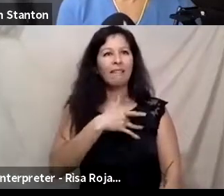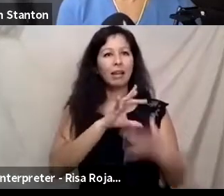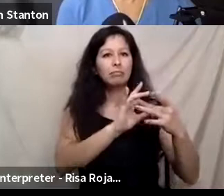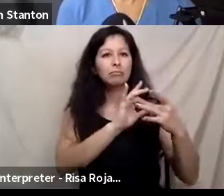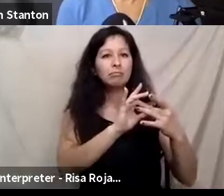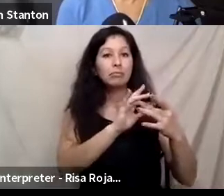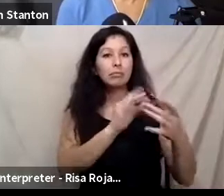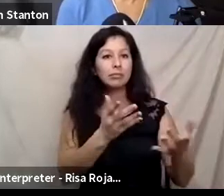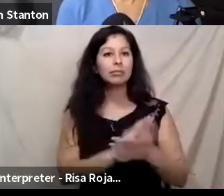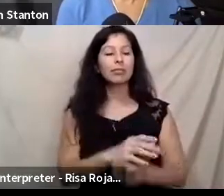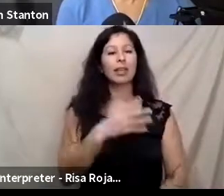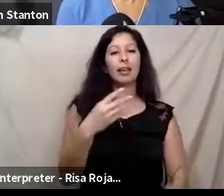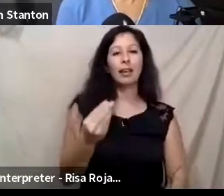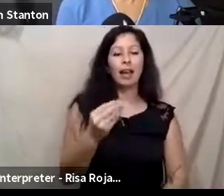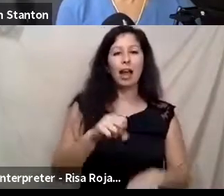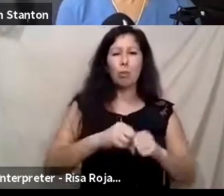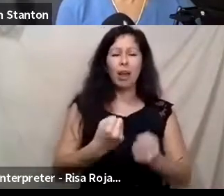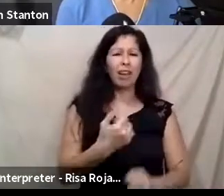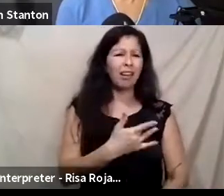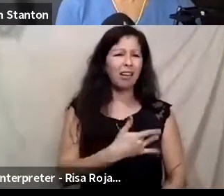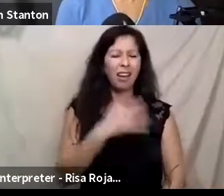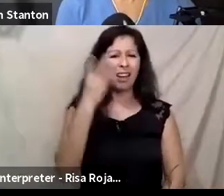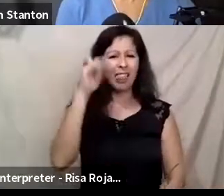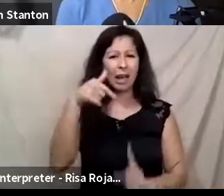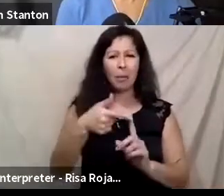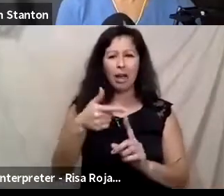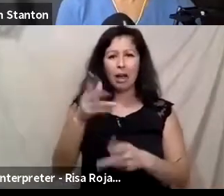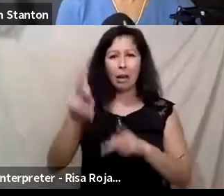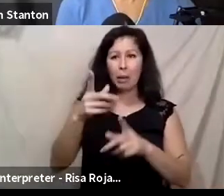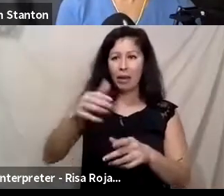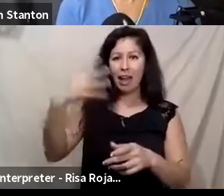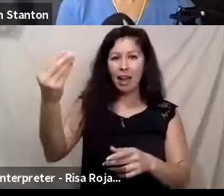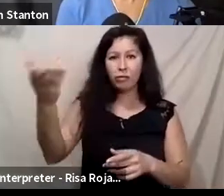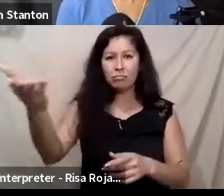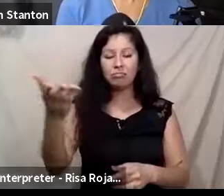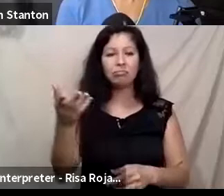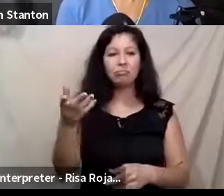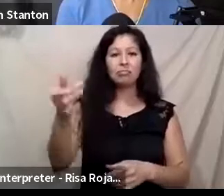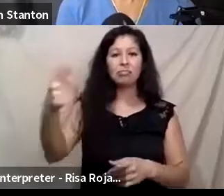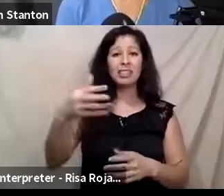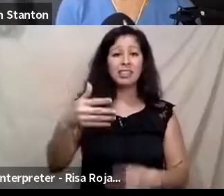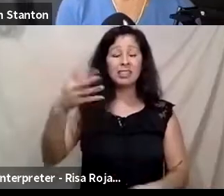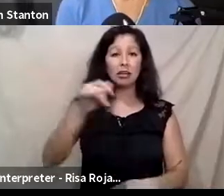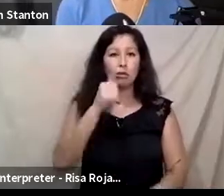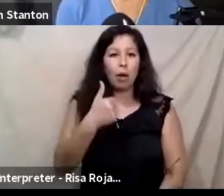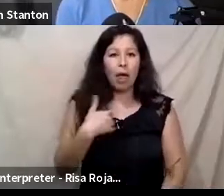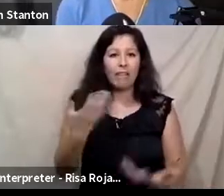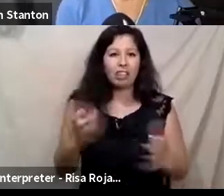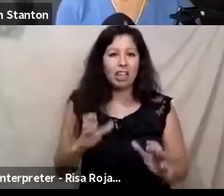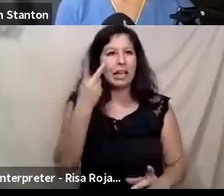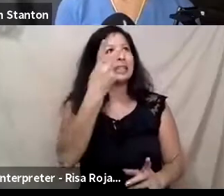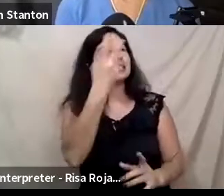connected to. And it breaks my heart to think about that there are people who, that they sometimes don't have that,